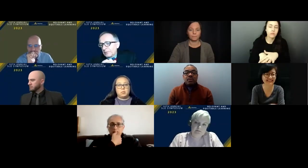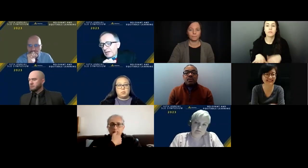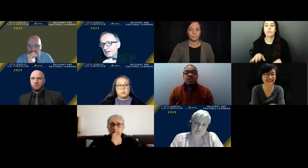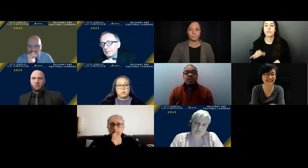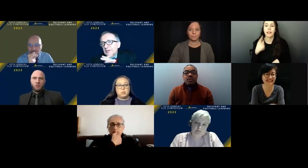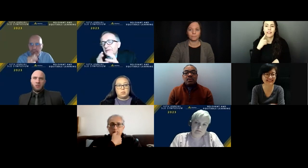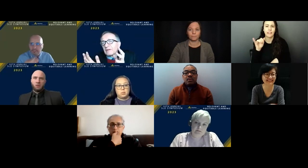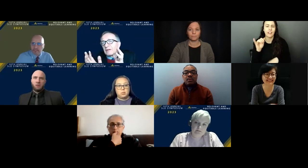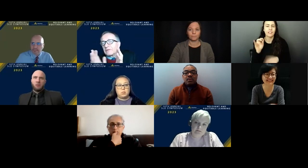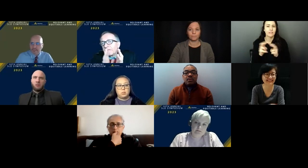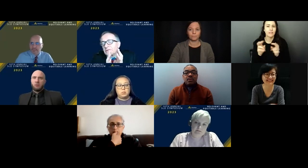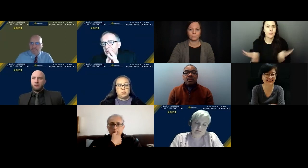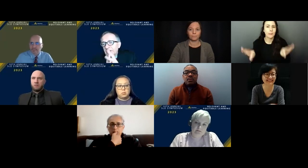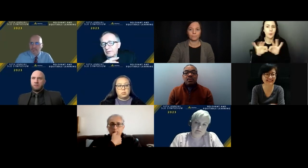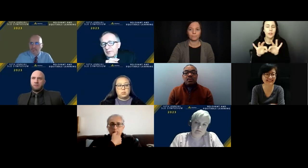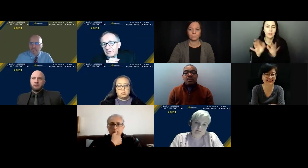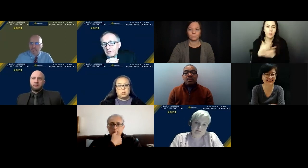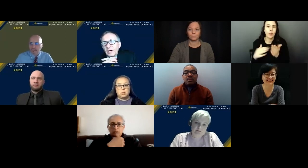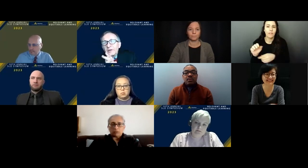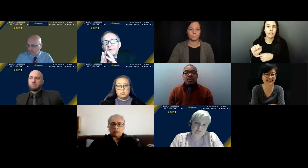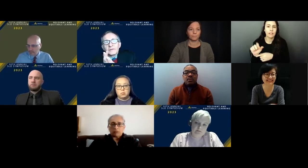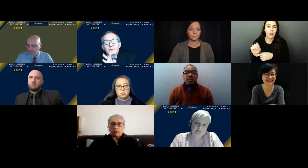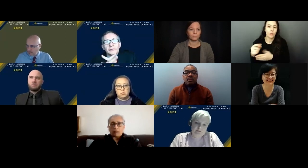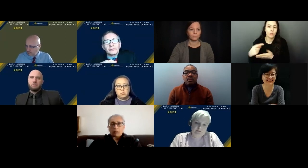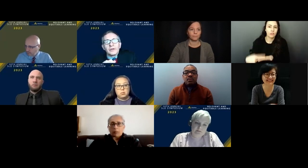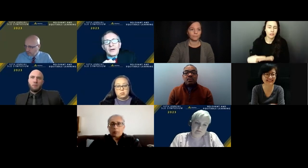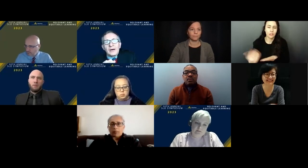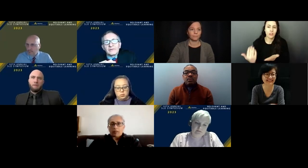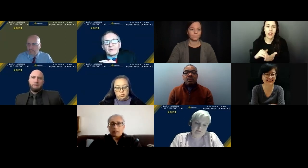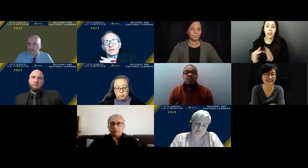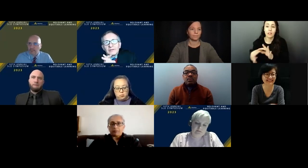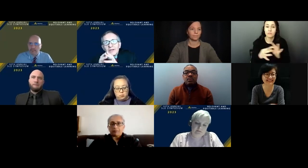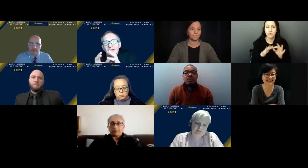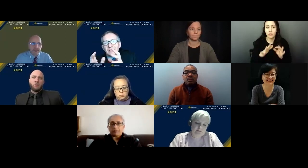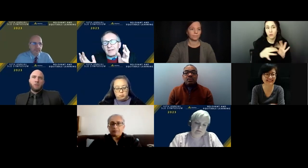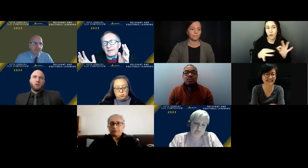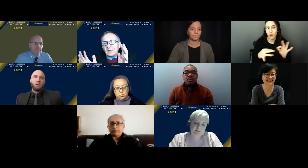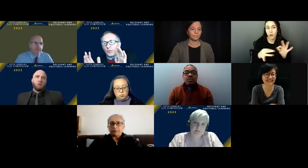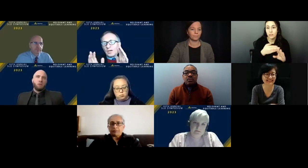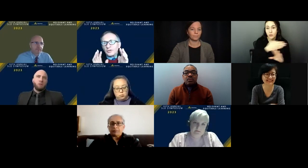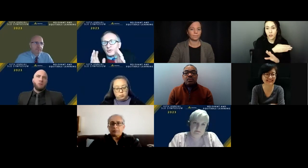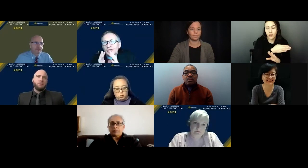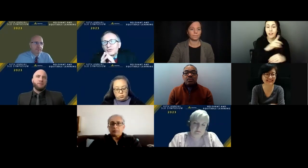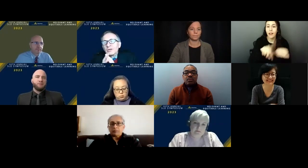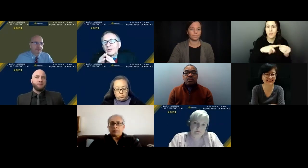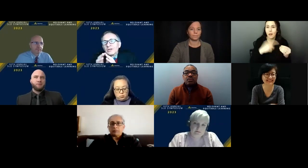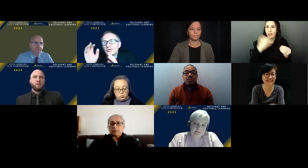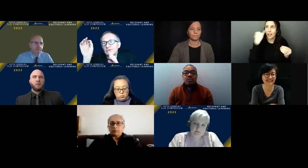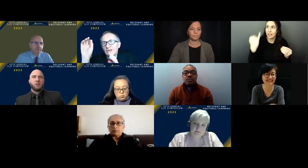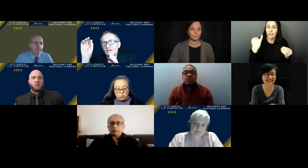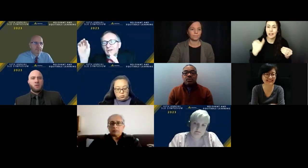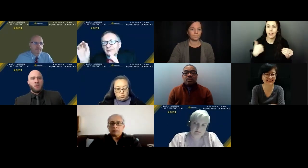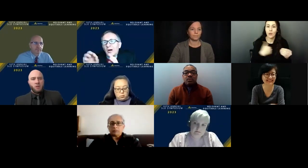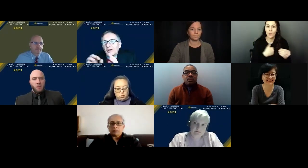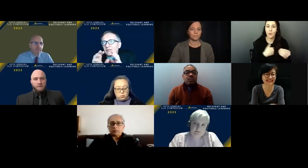very important aspect of SLO discussion. Again, going back to your comments earlier about the idea that we are used to